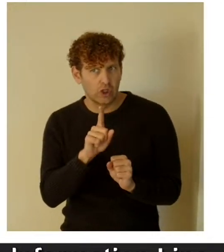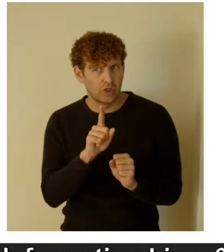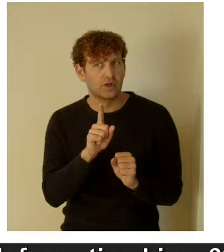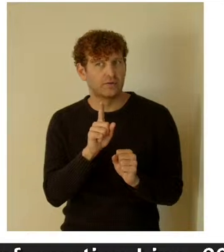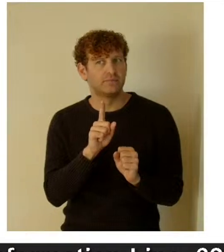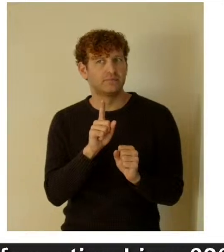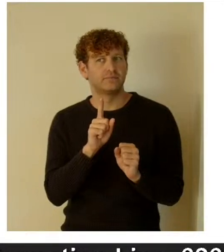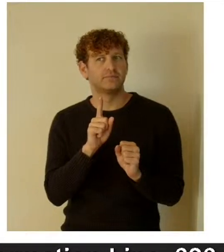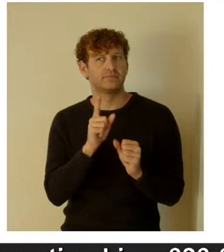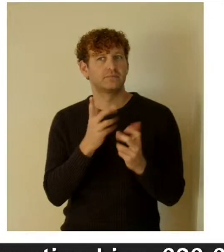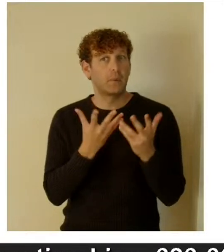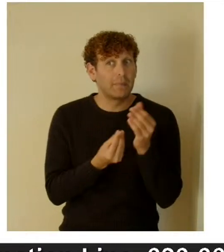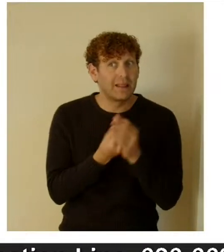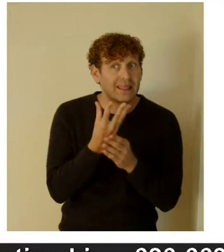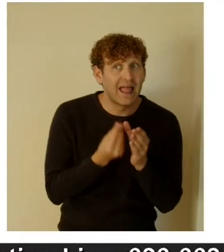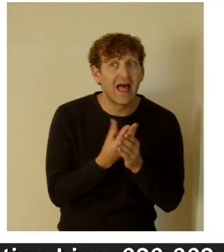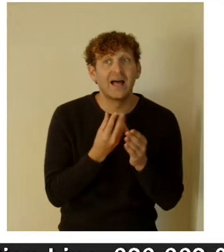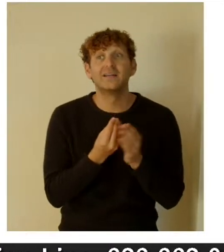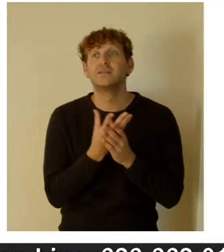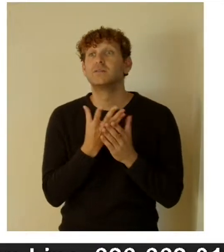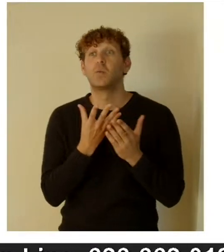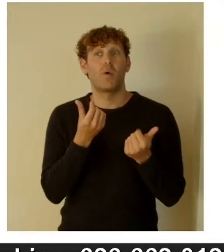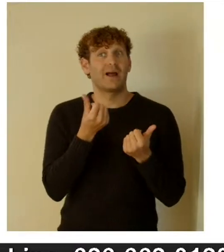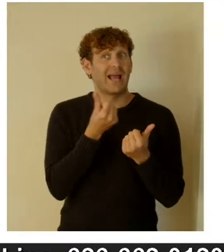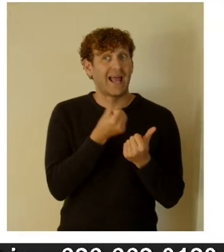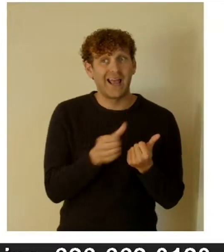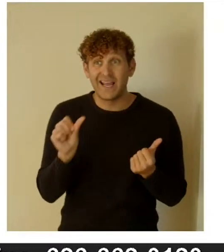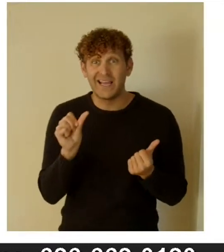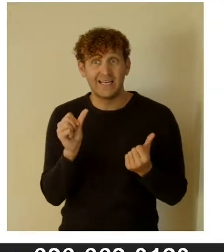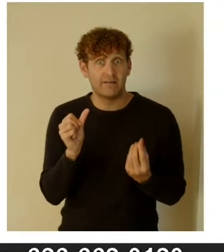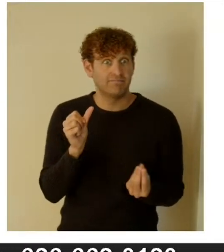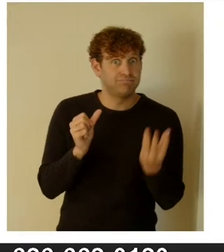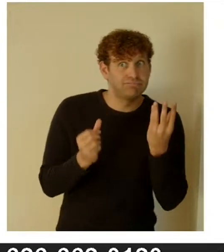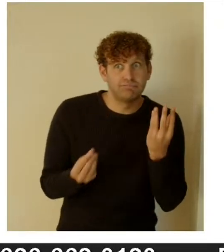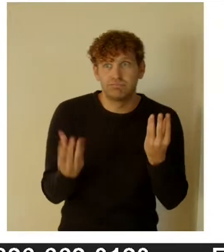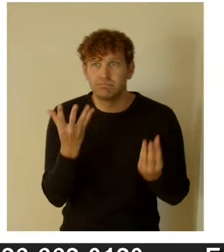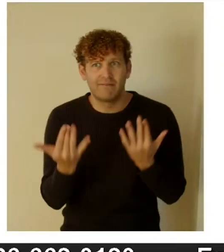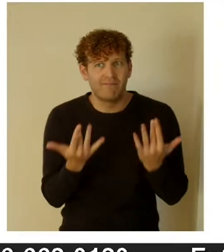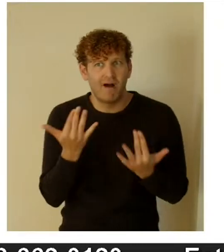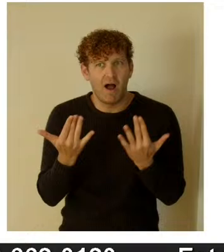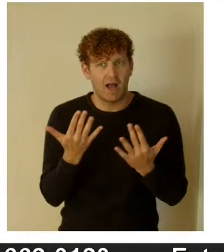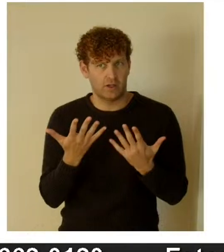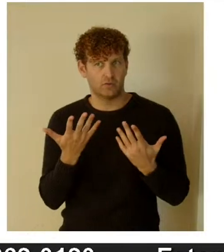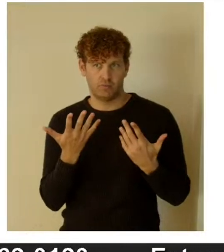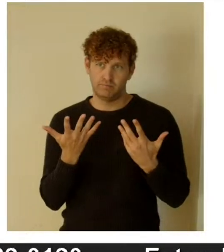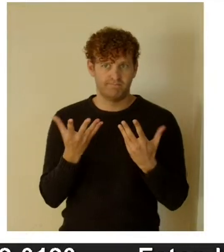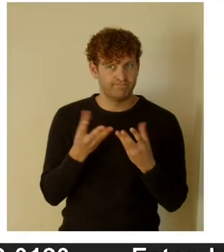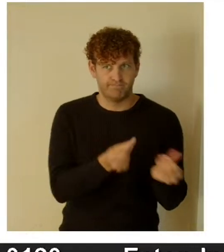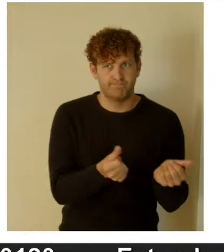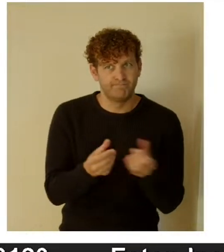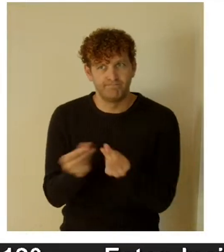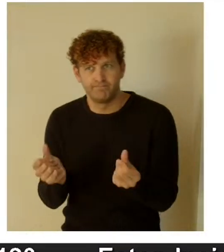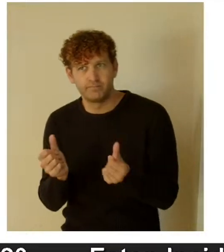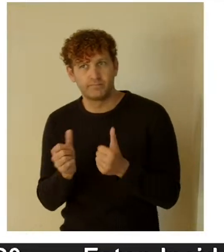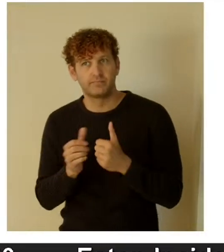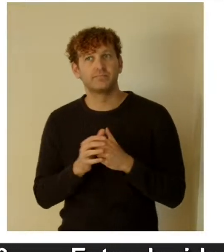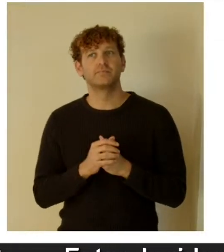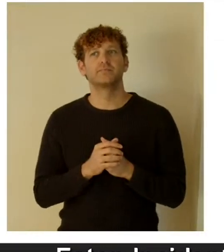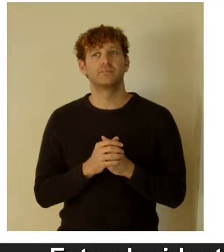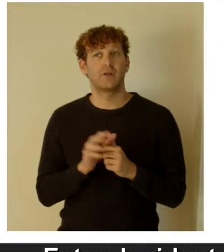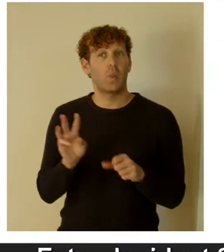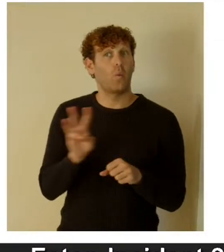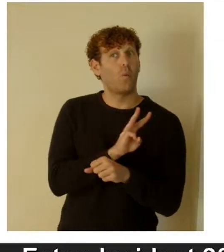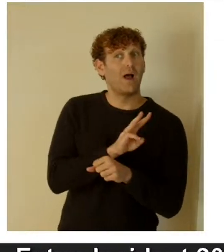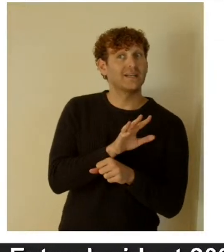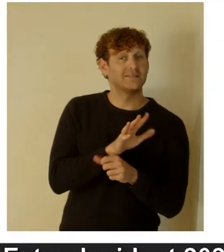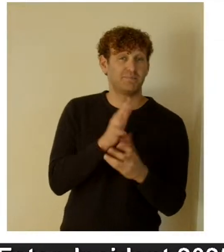that exist along the bottom edge of the fire, coming all the way back up here towards the west side of the fire. Other than that, end of report. Thank you.